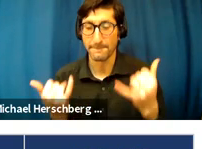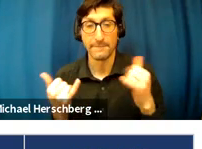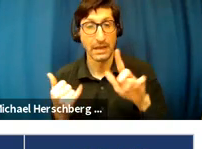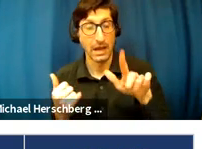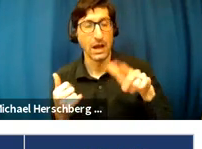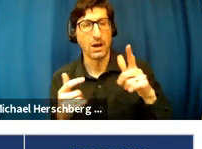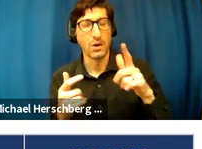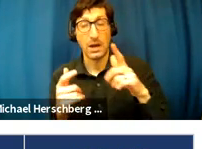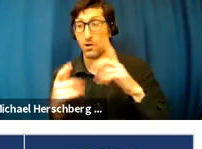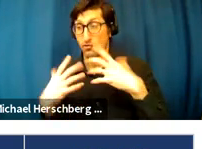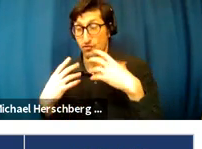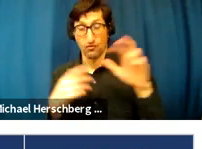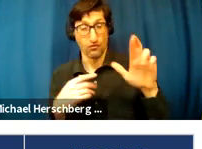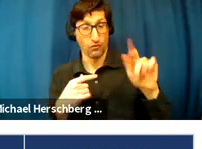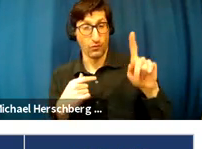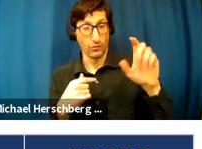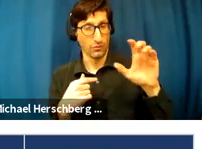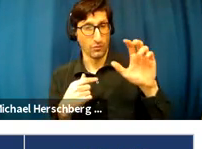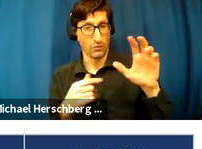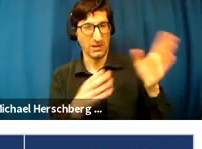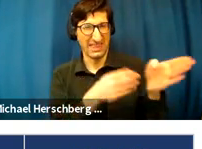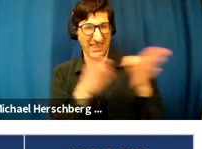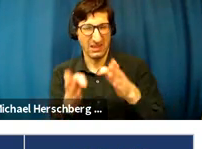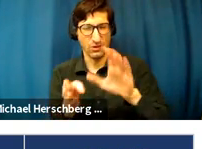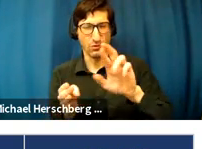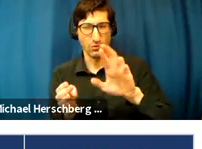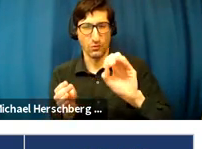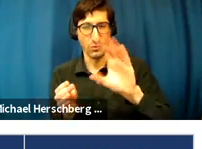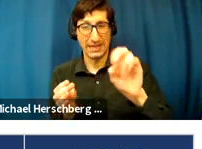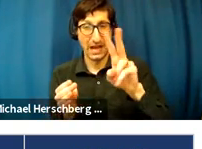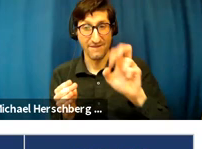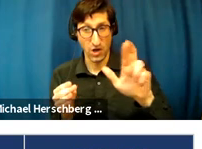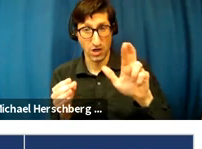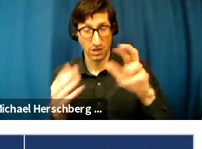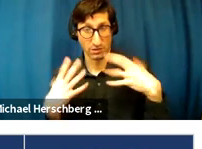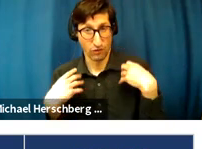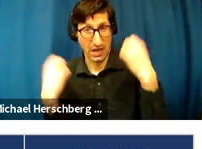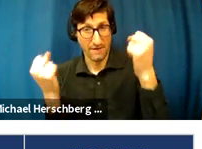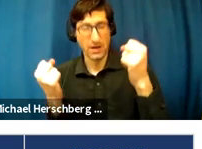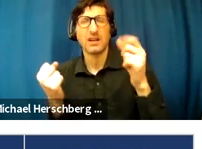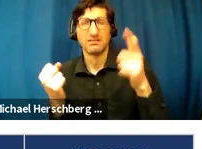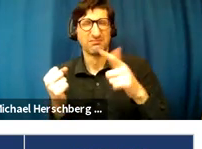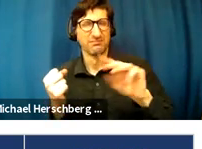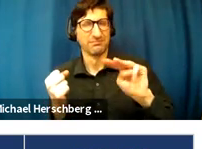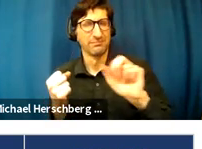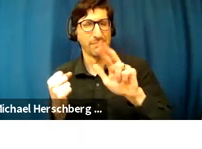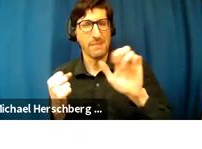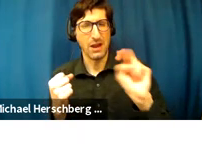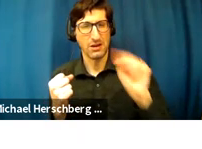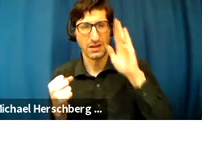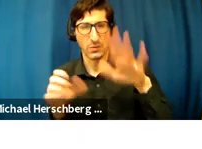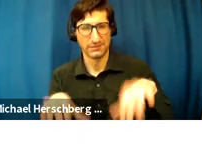conversation on recover category, and that's gonna be handed off to Miriam for this section.